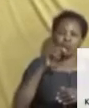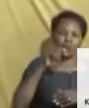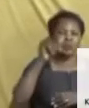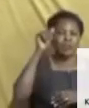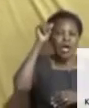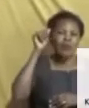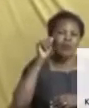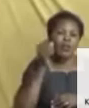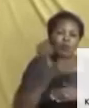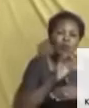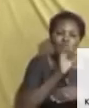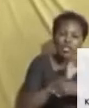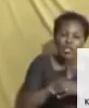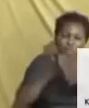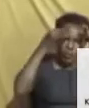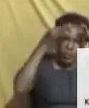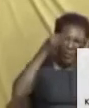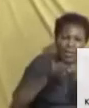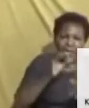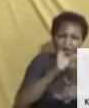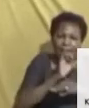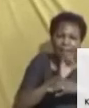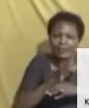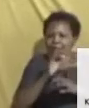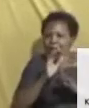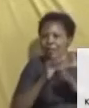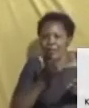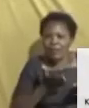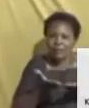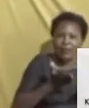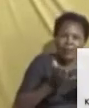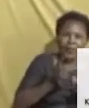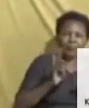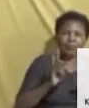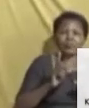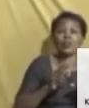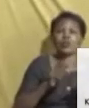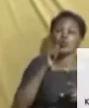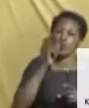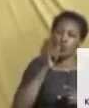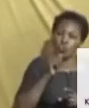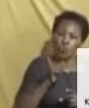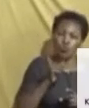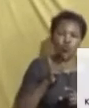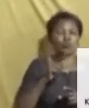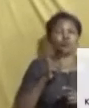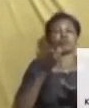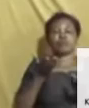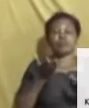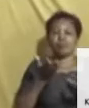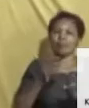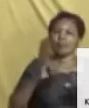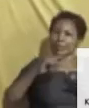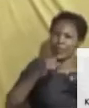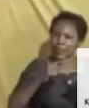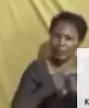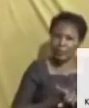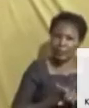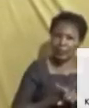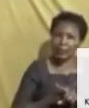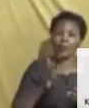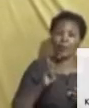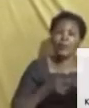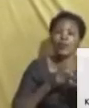matters. You are in the same position as the Supreme Court of Colombia. You should not be held